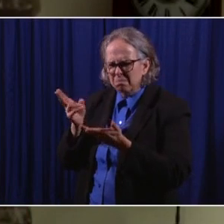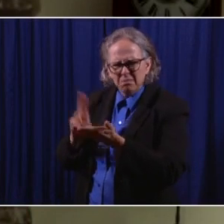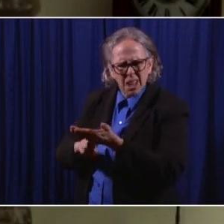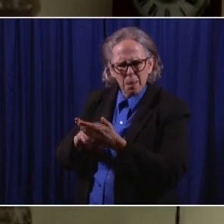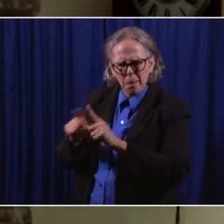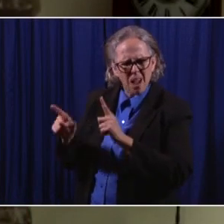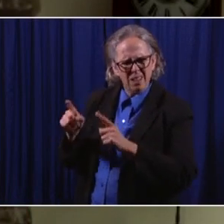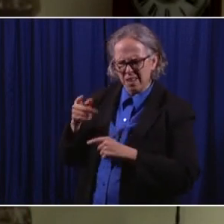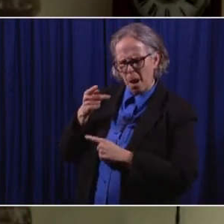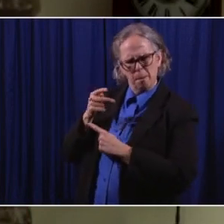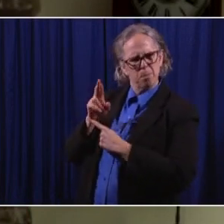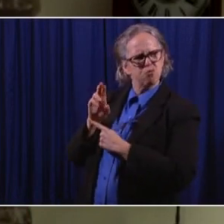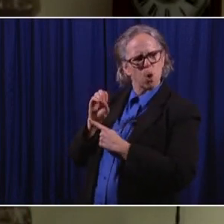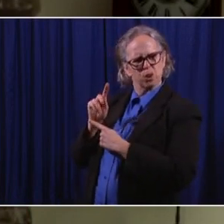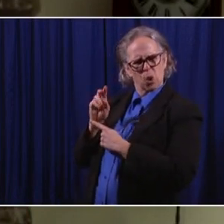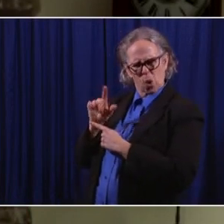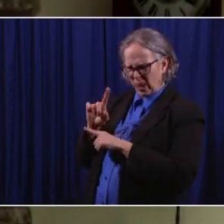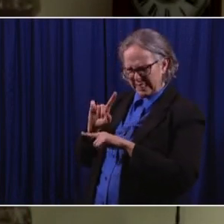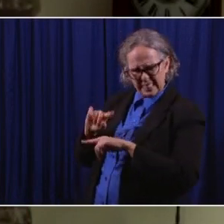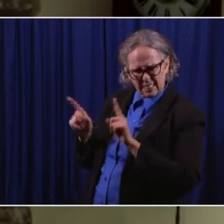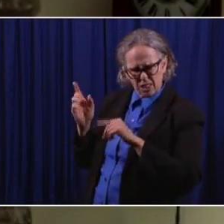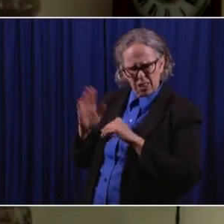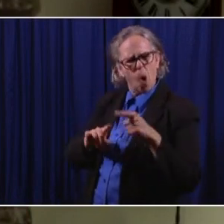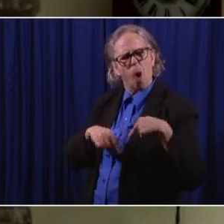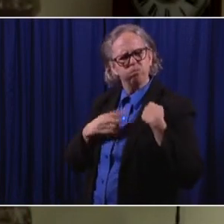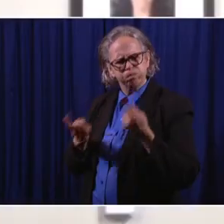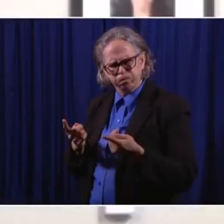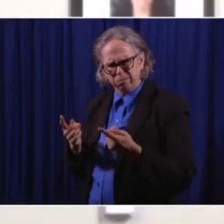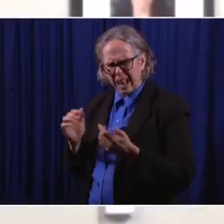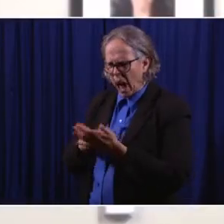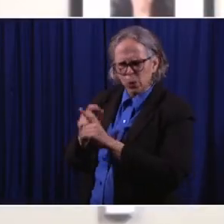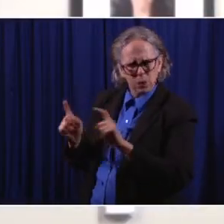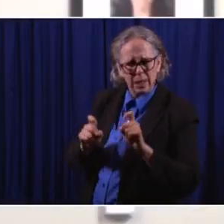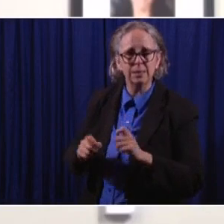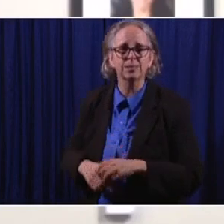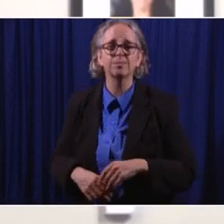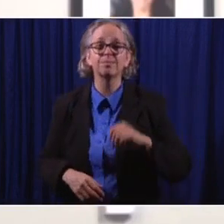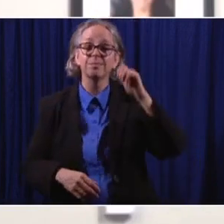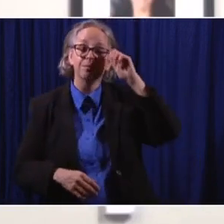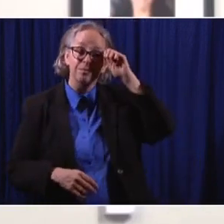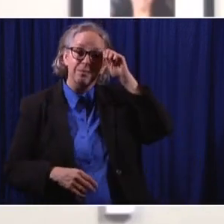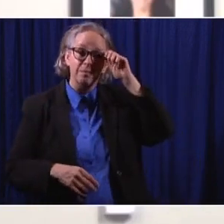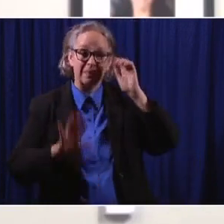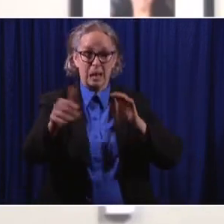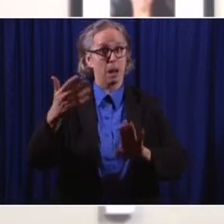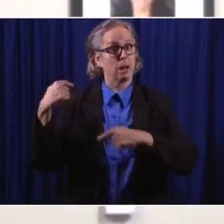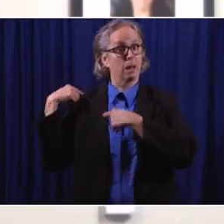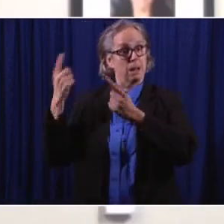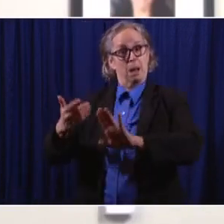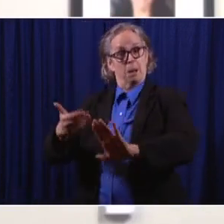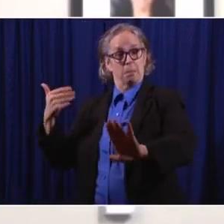the protocol as far as testing? How do you do that? So in the past, we've tried several different